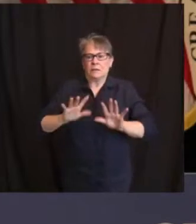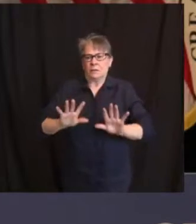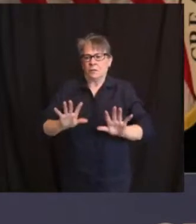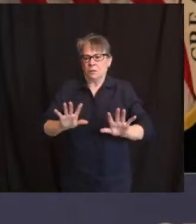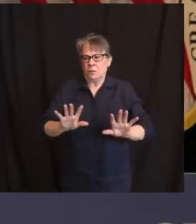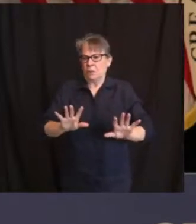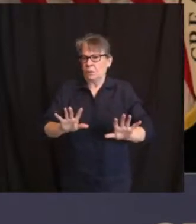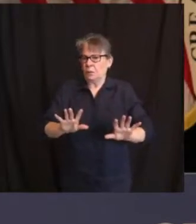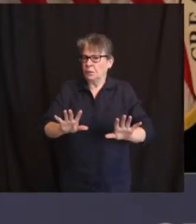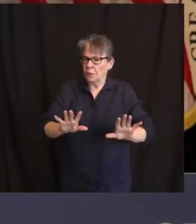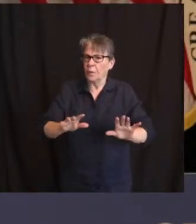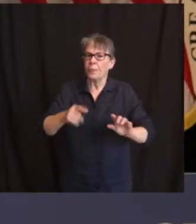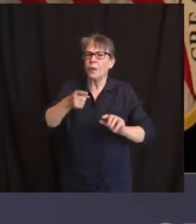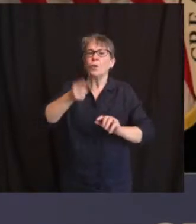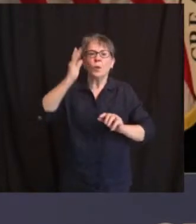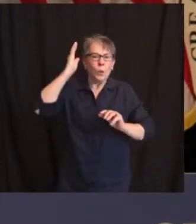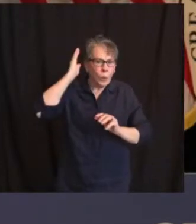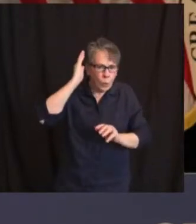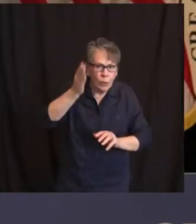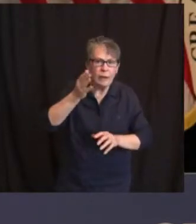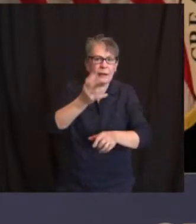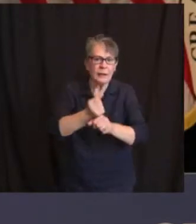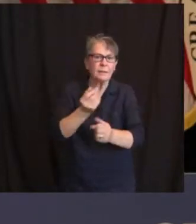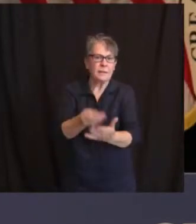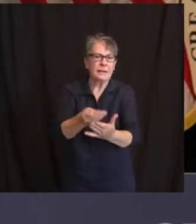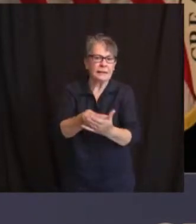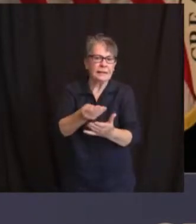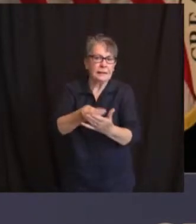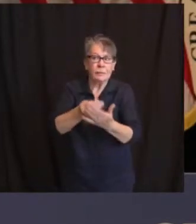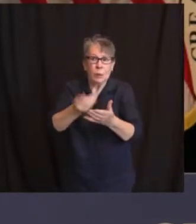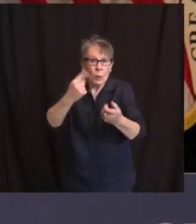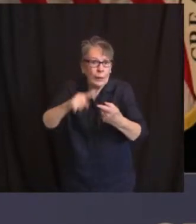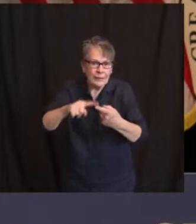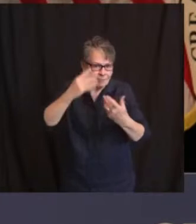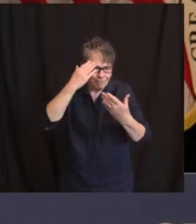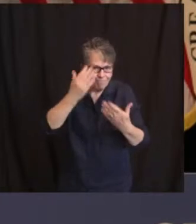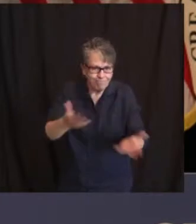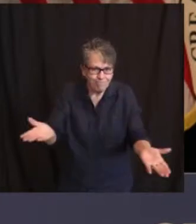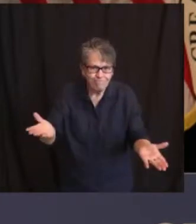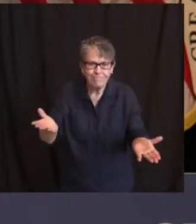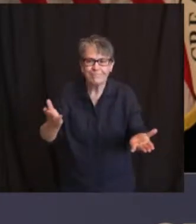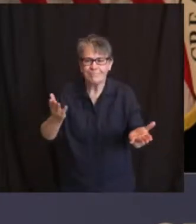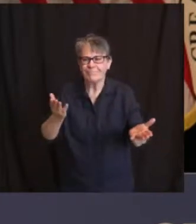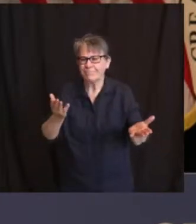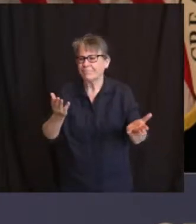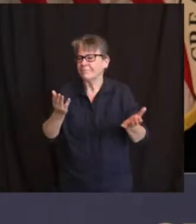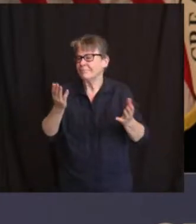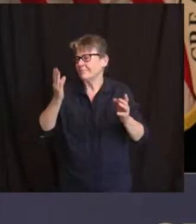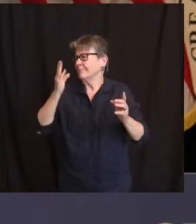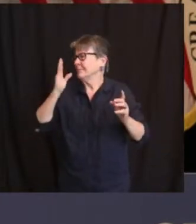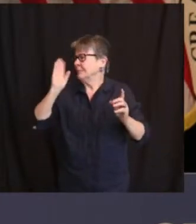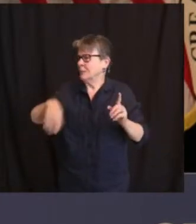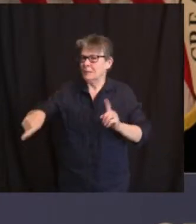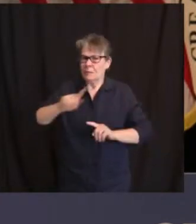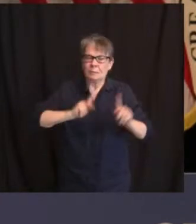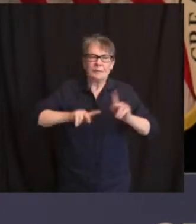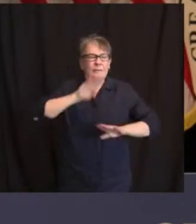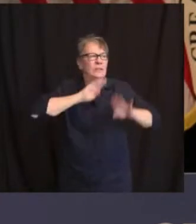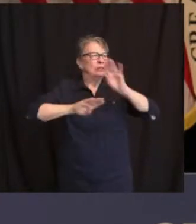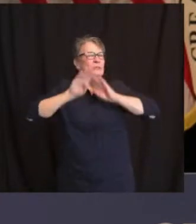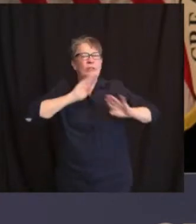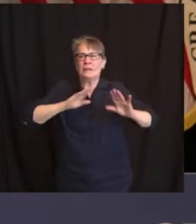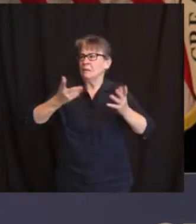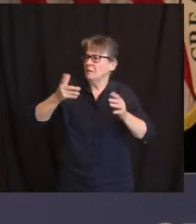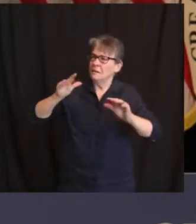the federal piece, and I don't blame you for being frustrated. The numbers are allowing us to take incremental